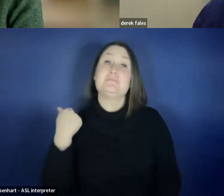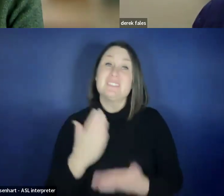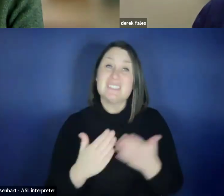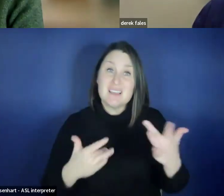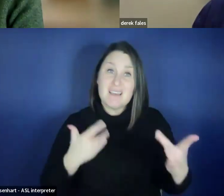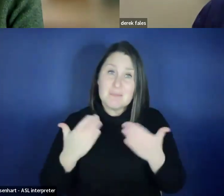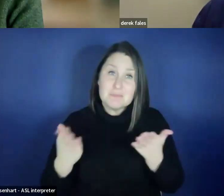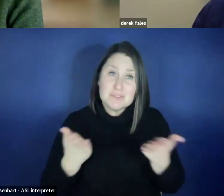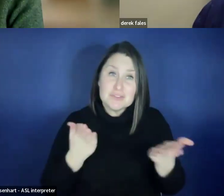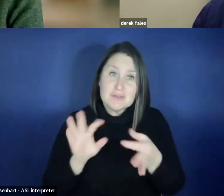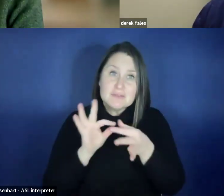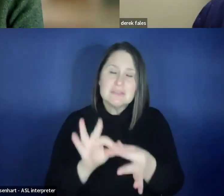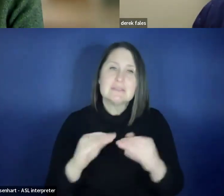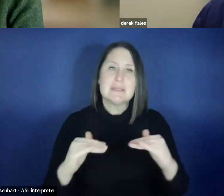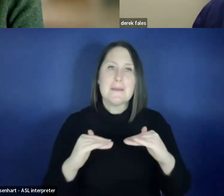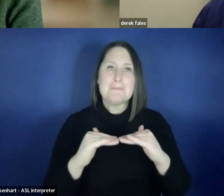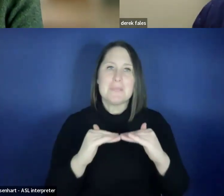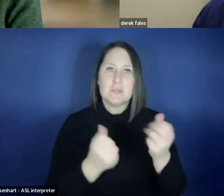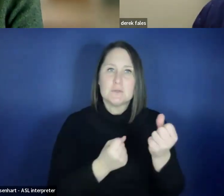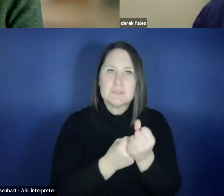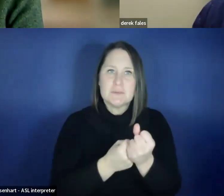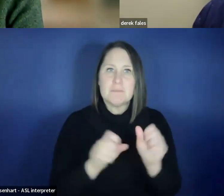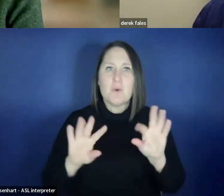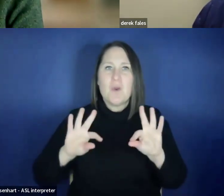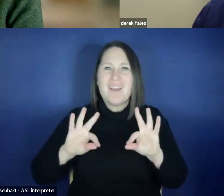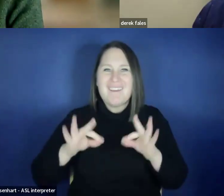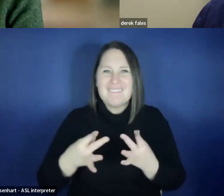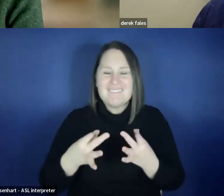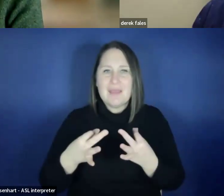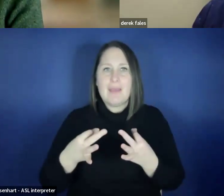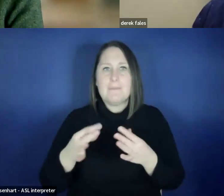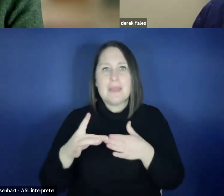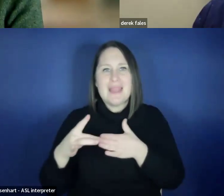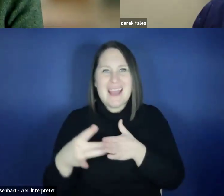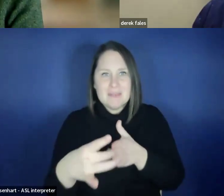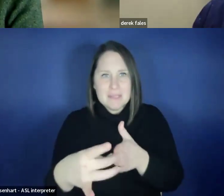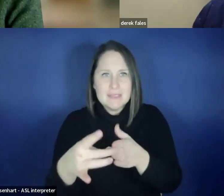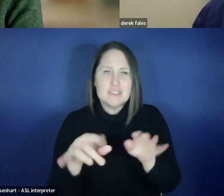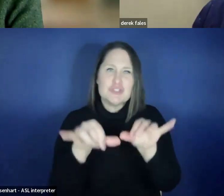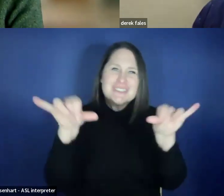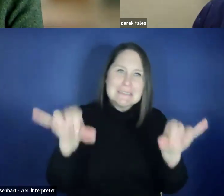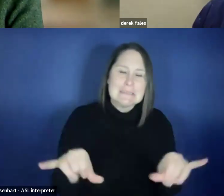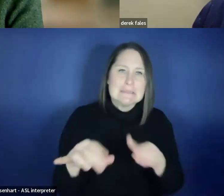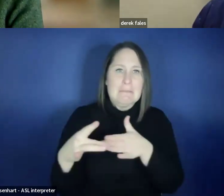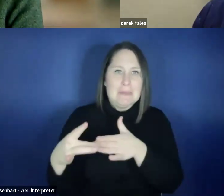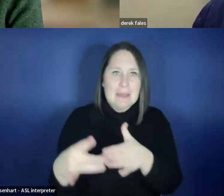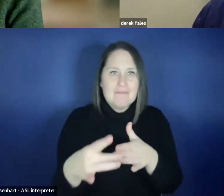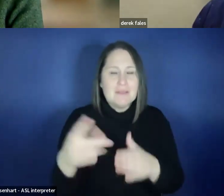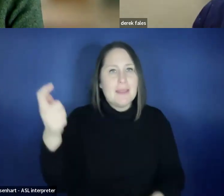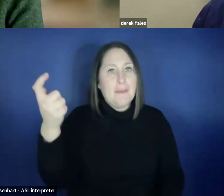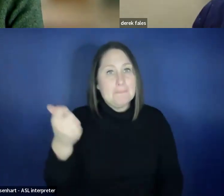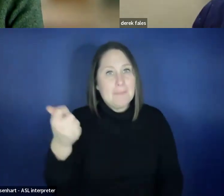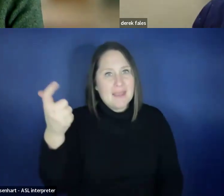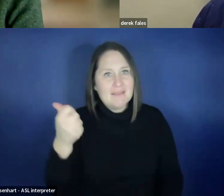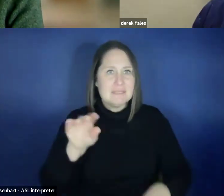services that really are around peer support, family navigation, systems navigation, benefits counseling,